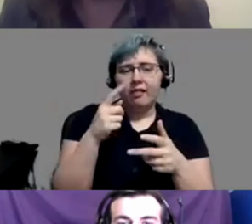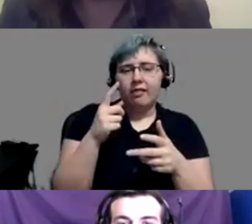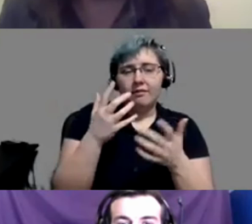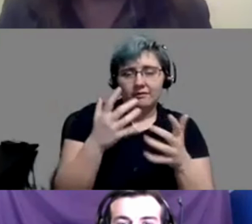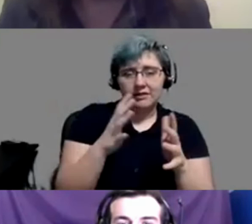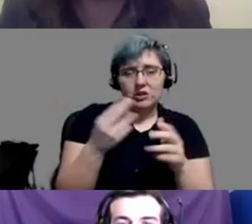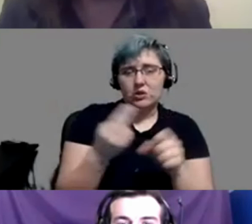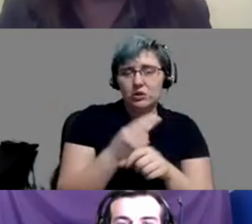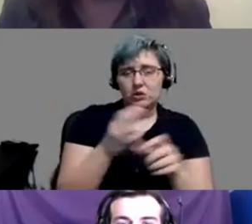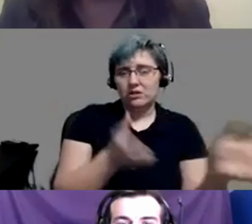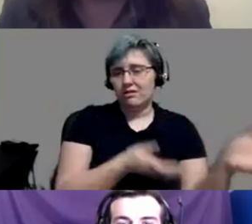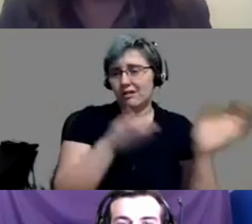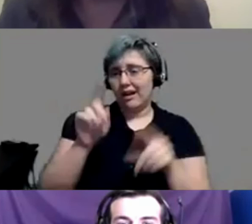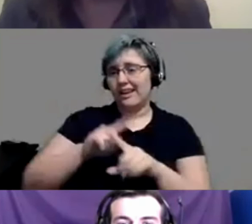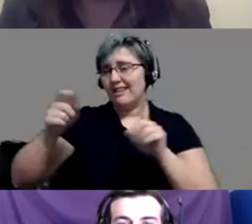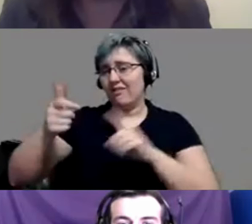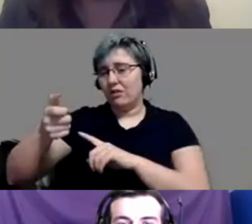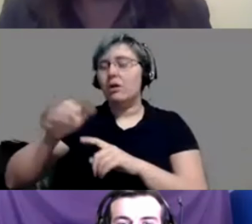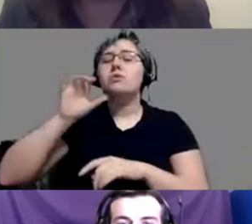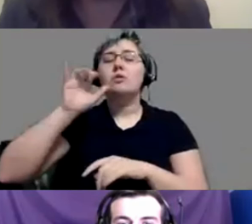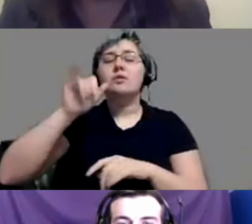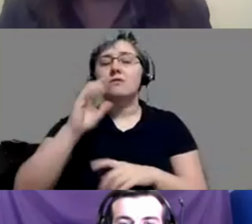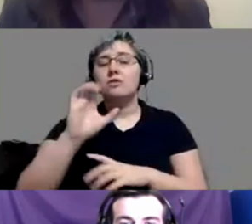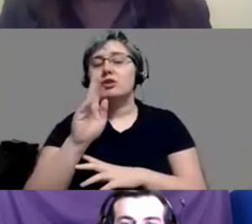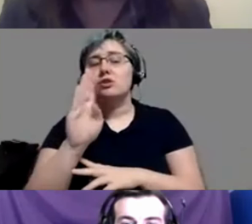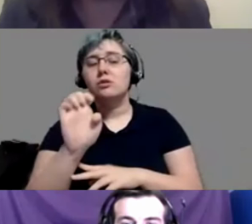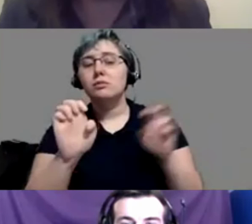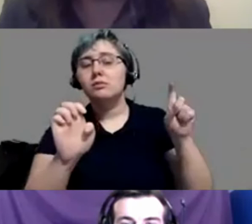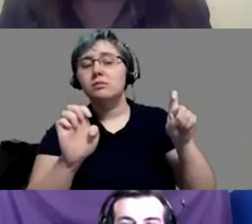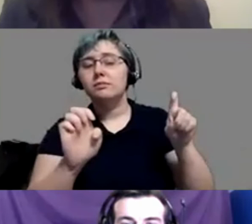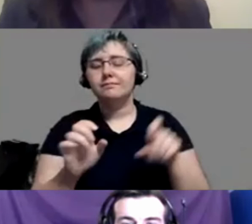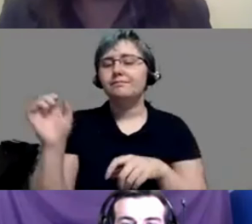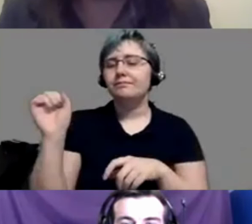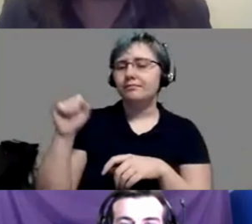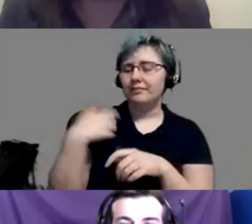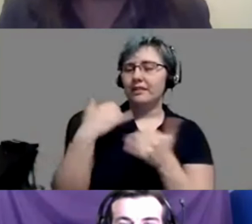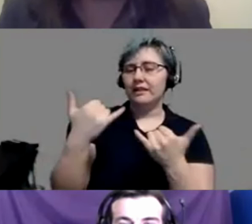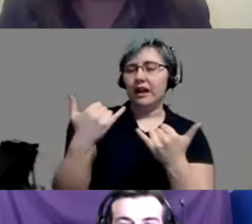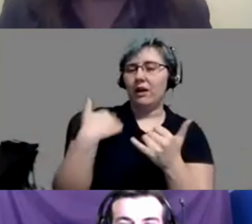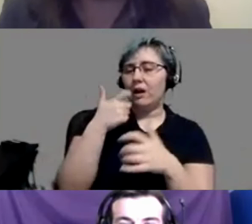for the cube. See? And I can watch Amazon TV.